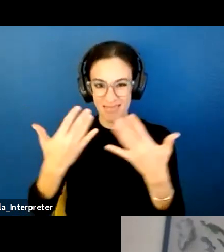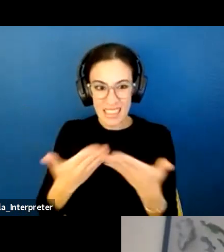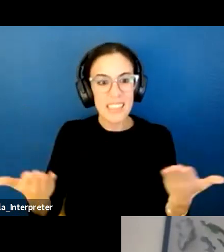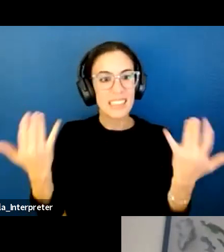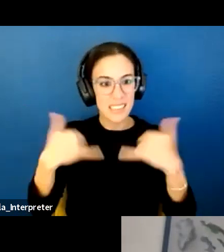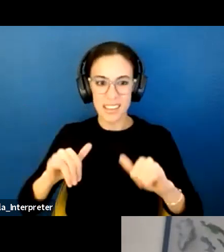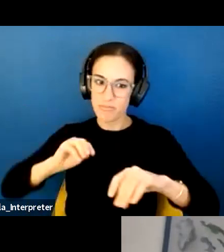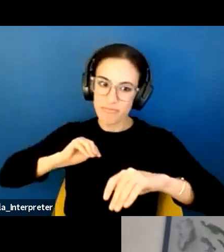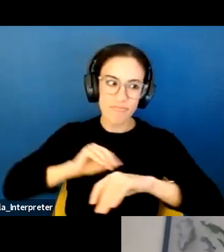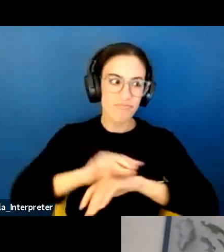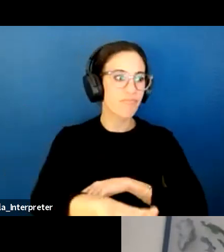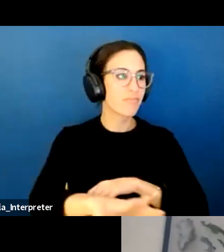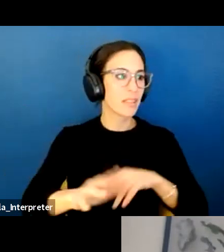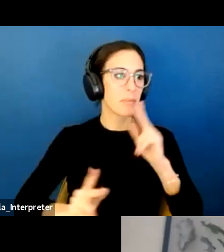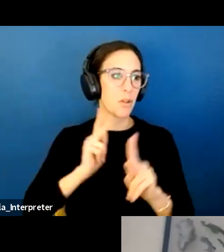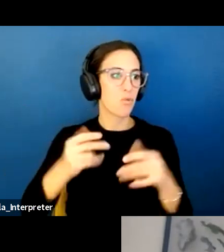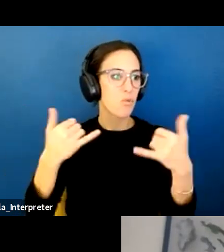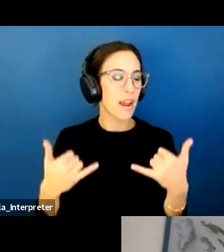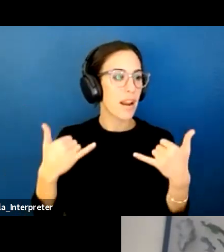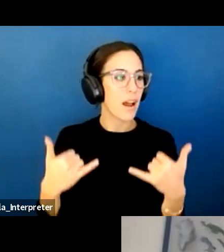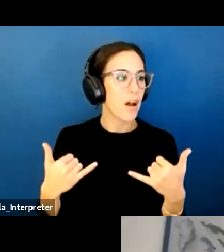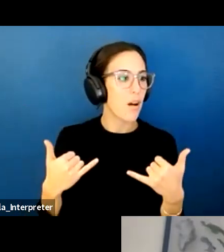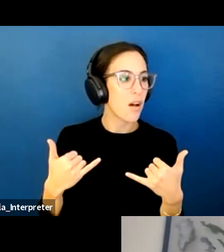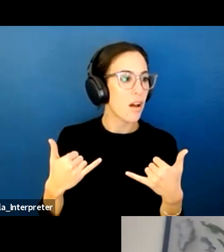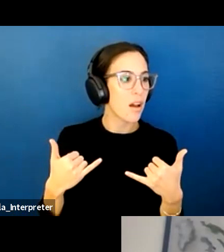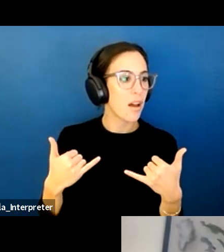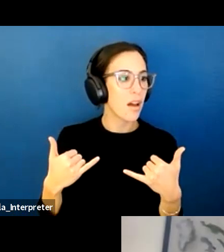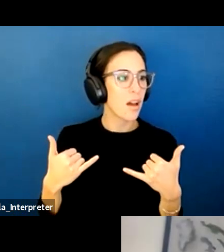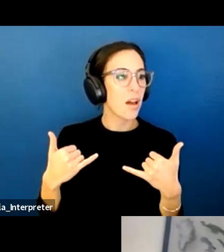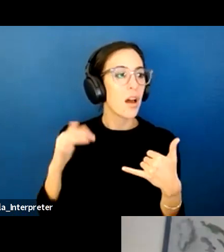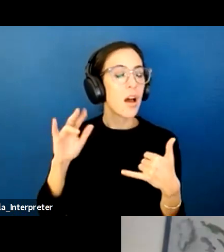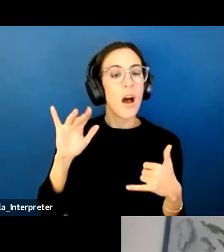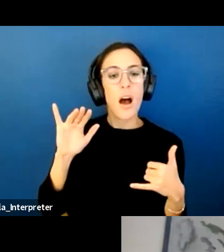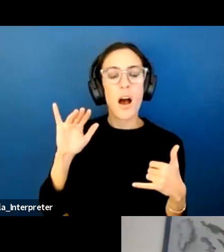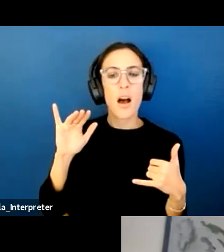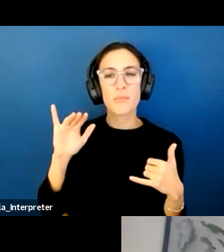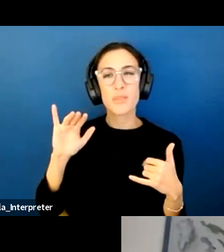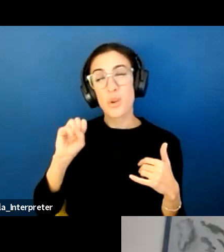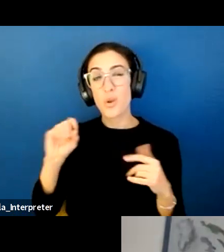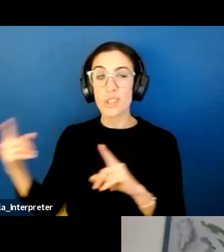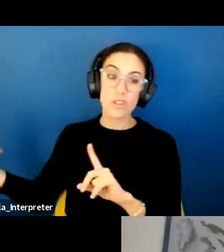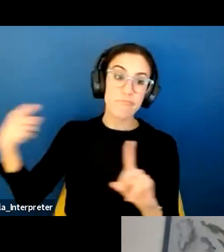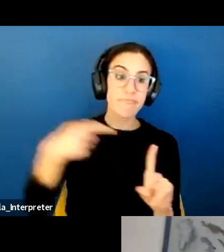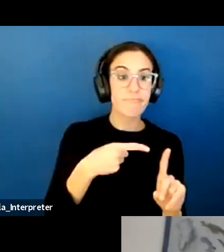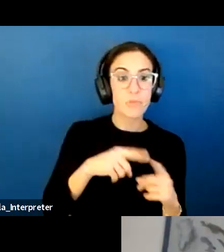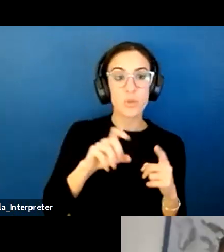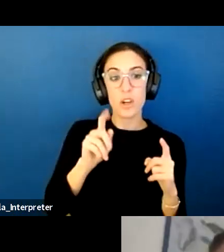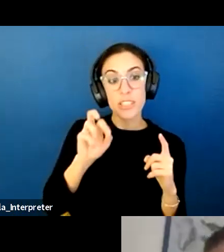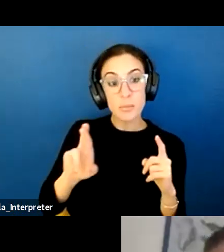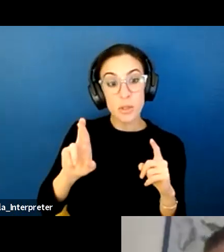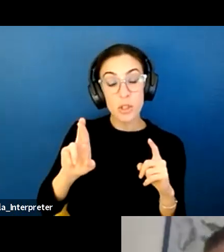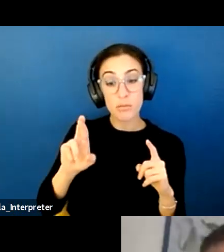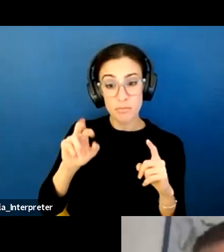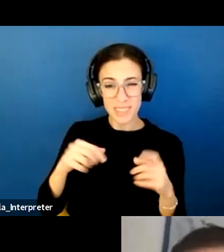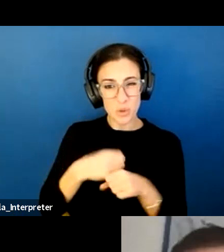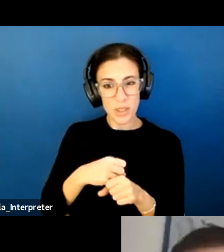now. And so just to sort of quickly circle it back around to CRISPR, this creates